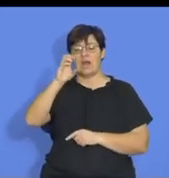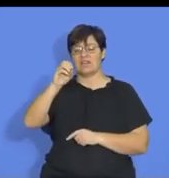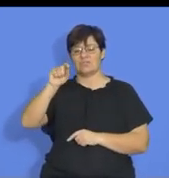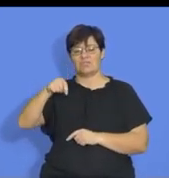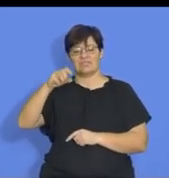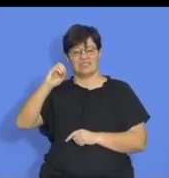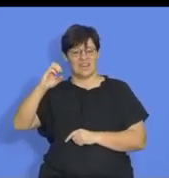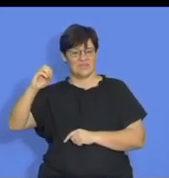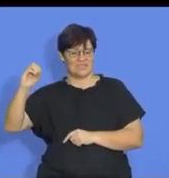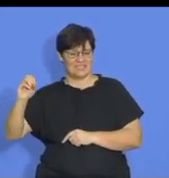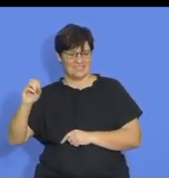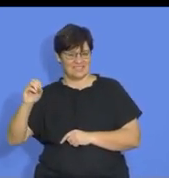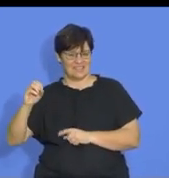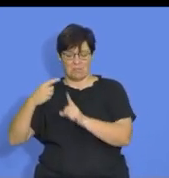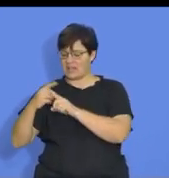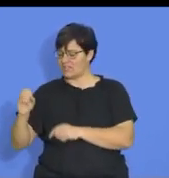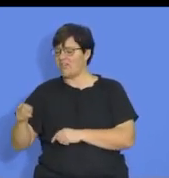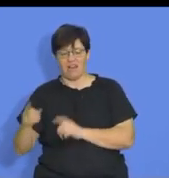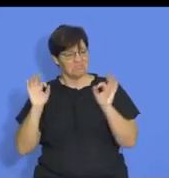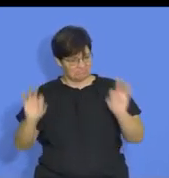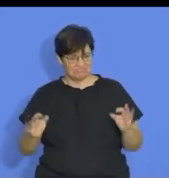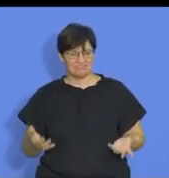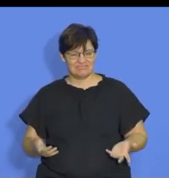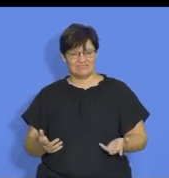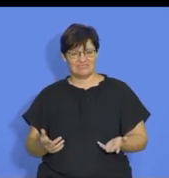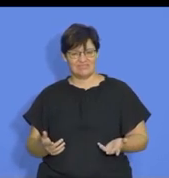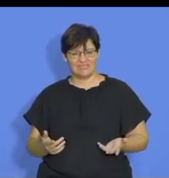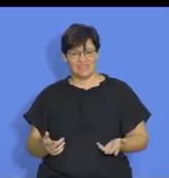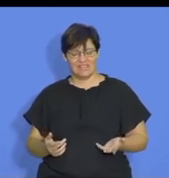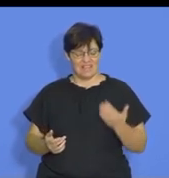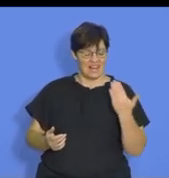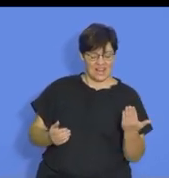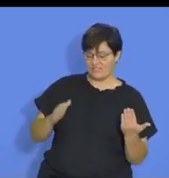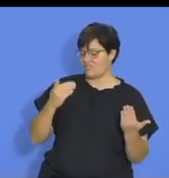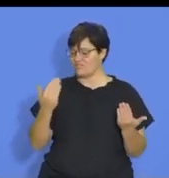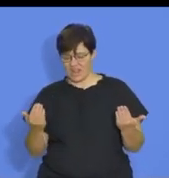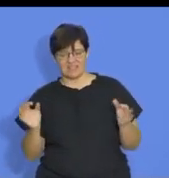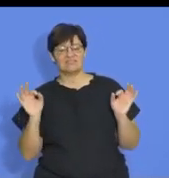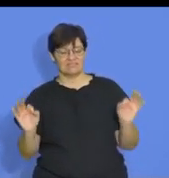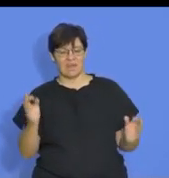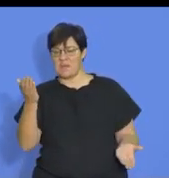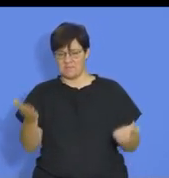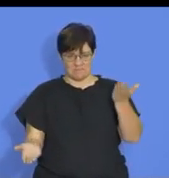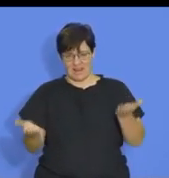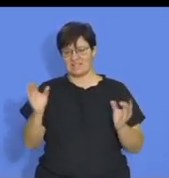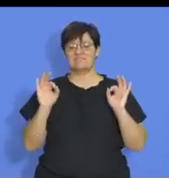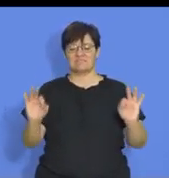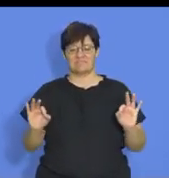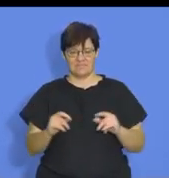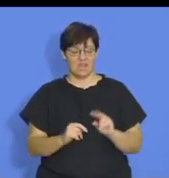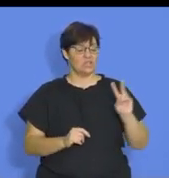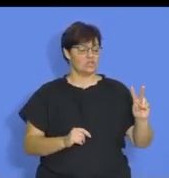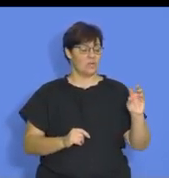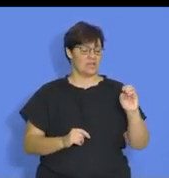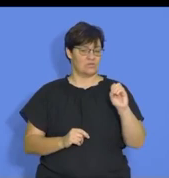make sense. So if I look at A, right, if I look at the left-hand side of my equation, I've got a positive